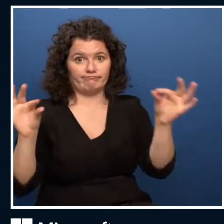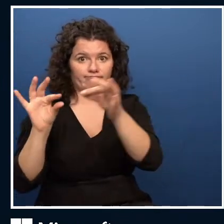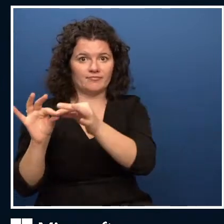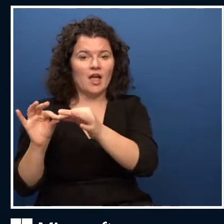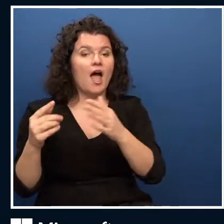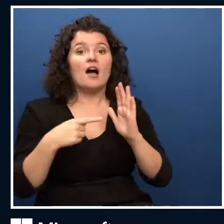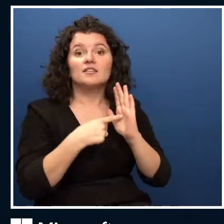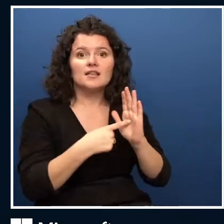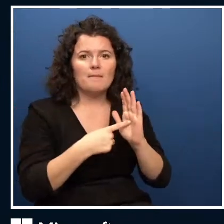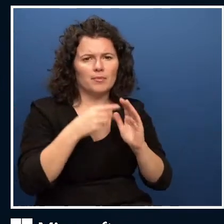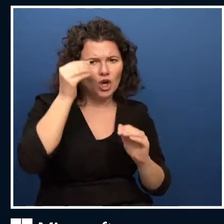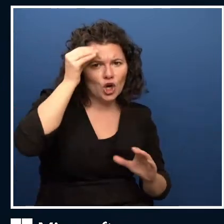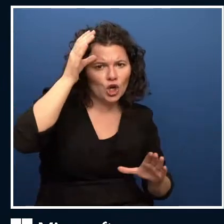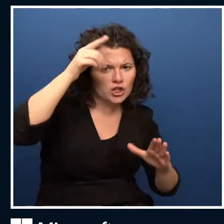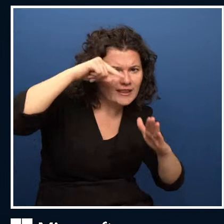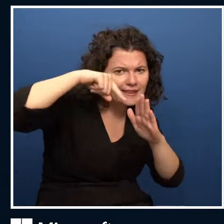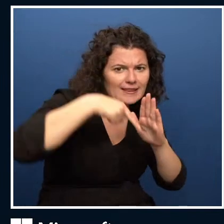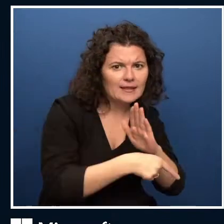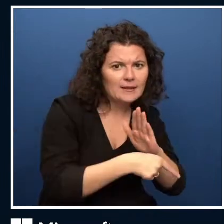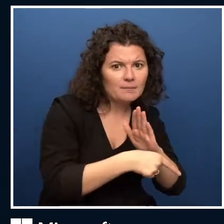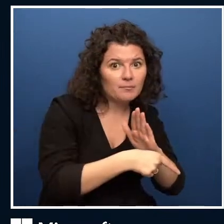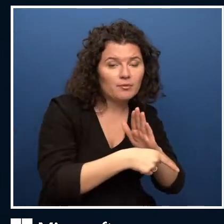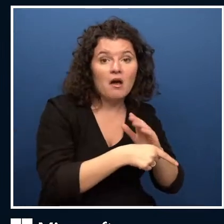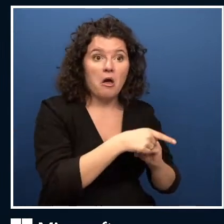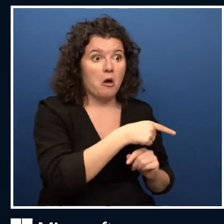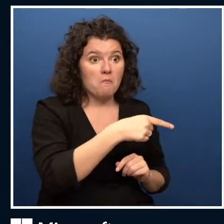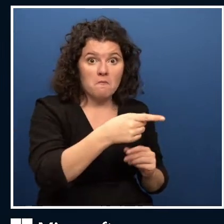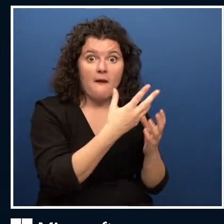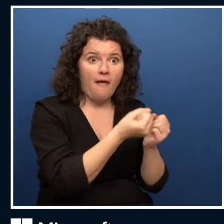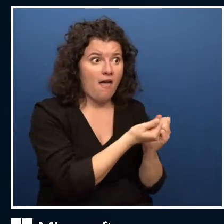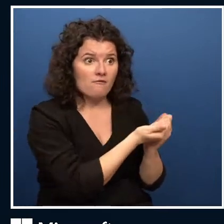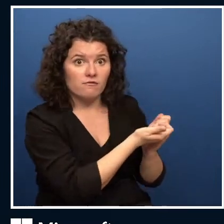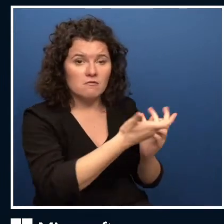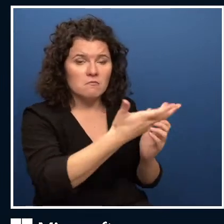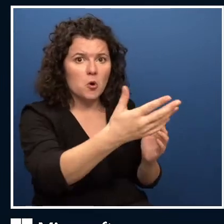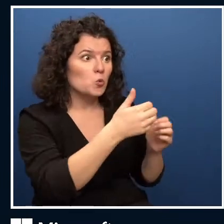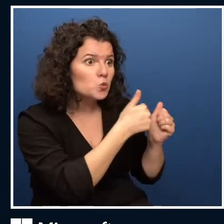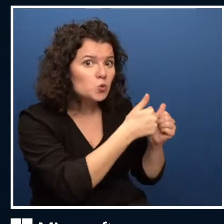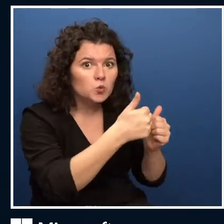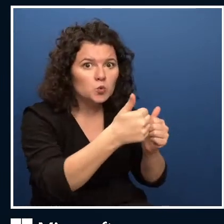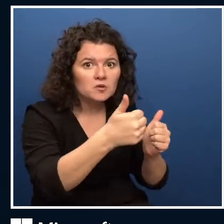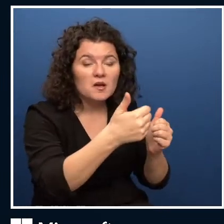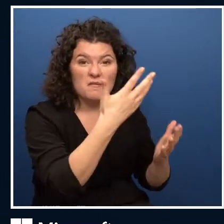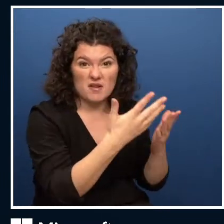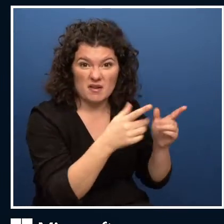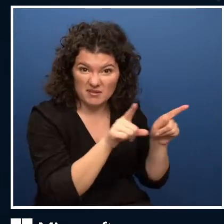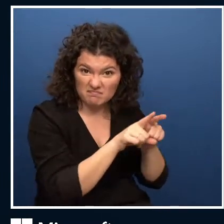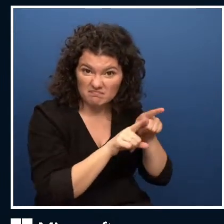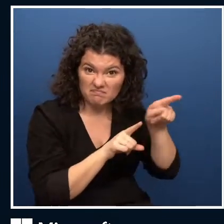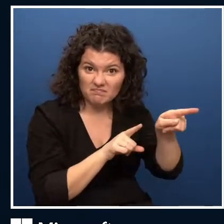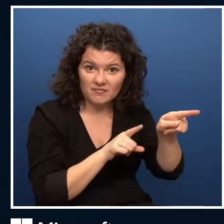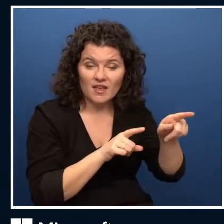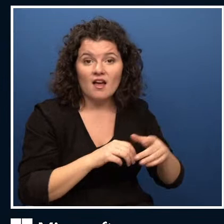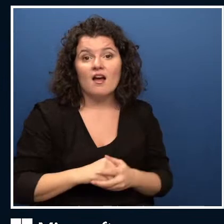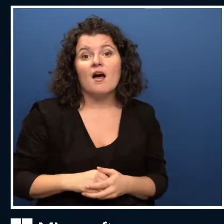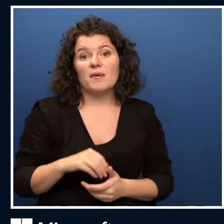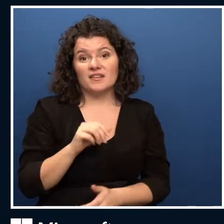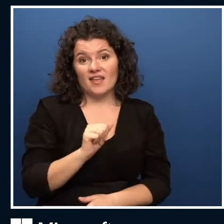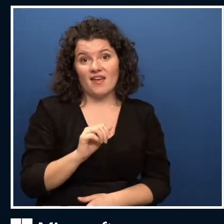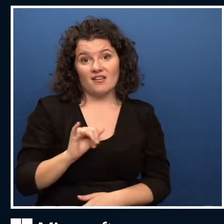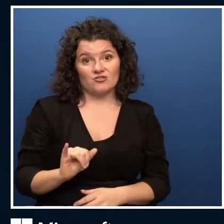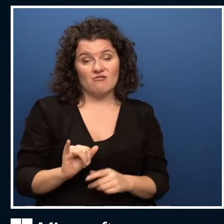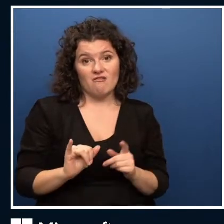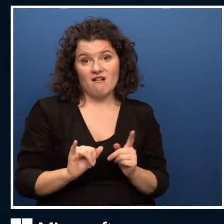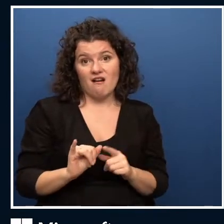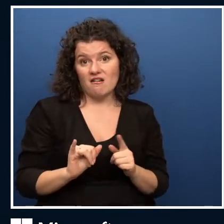people considering that it's the only way to achieve AGI. But of course, there are a lot of